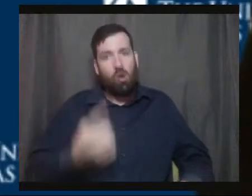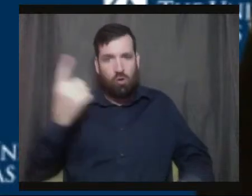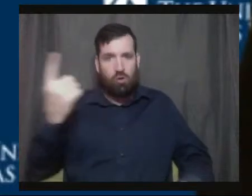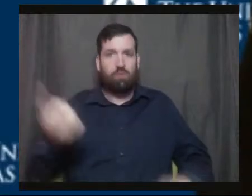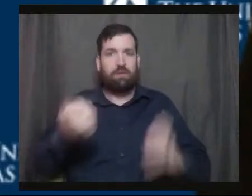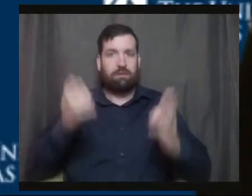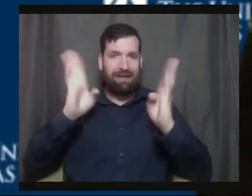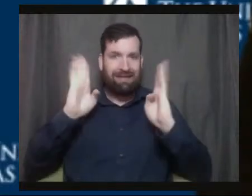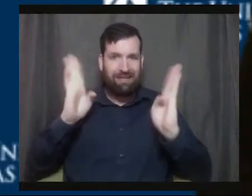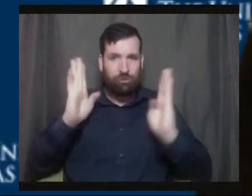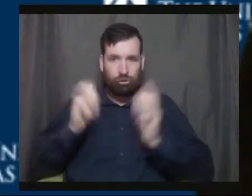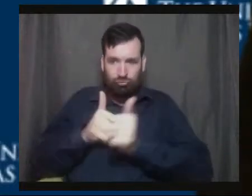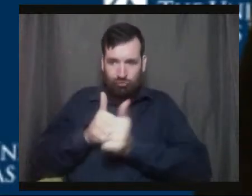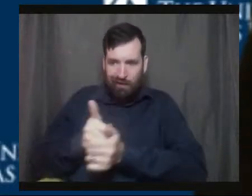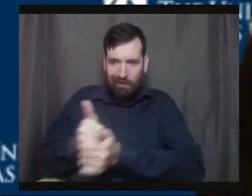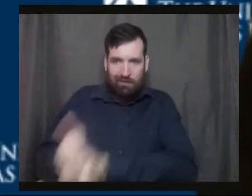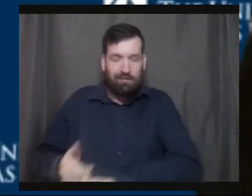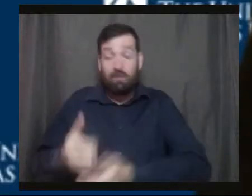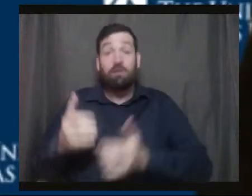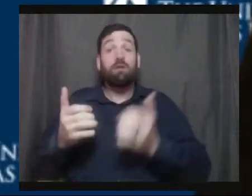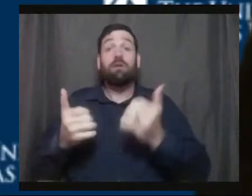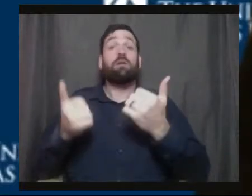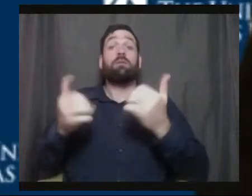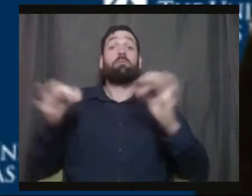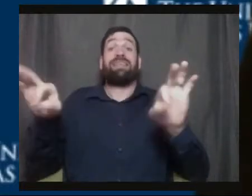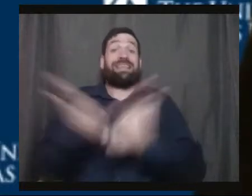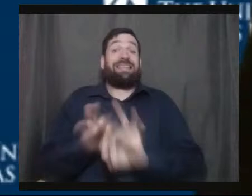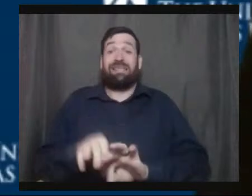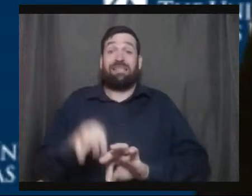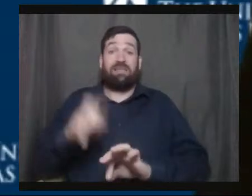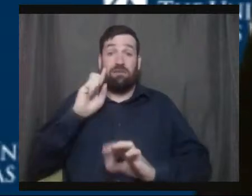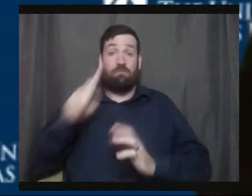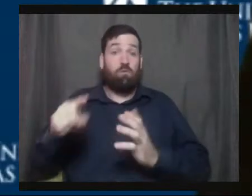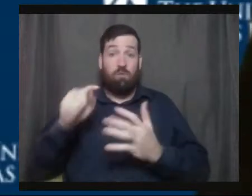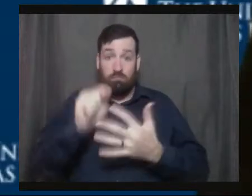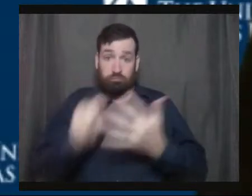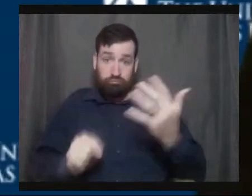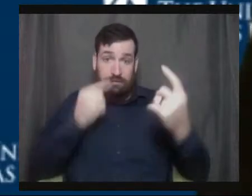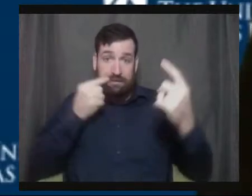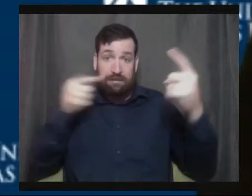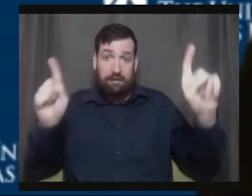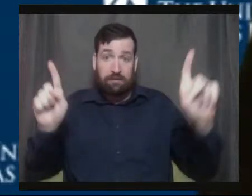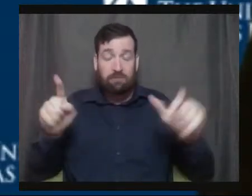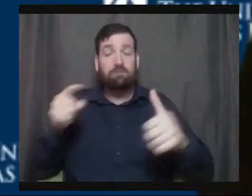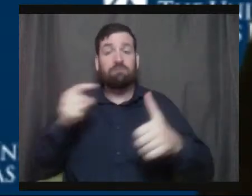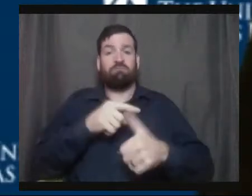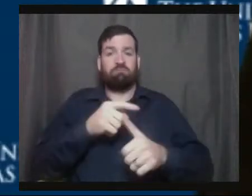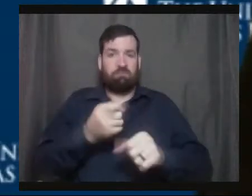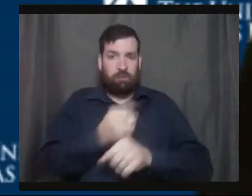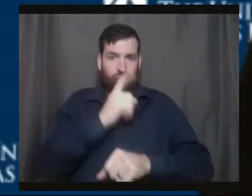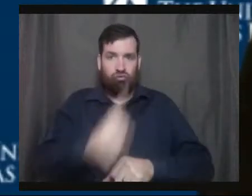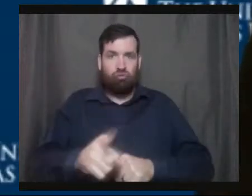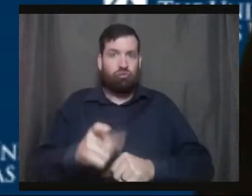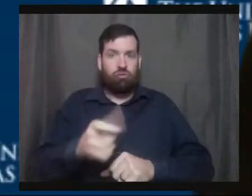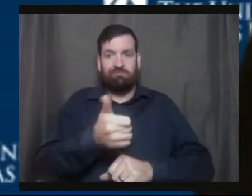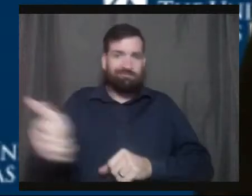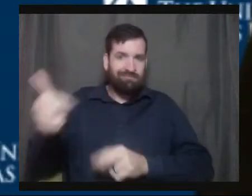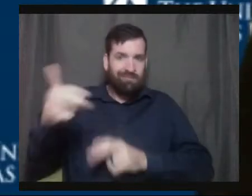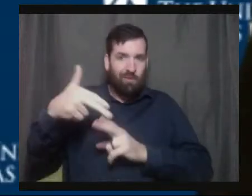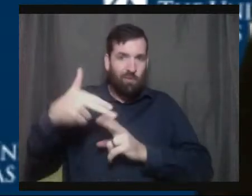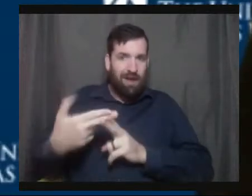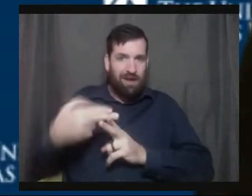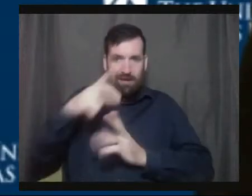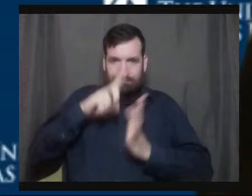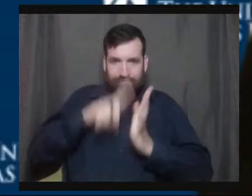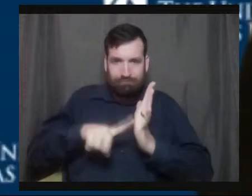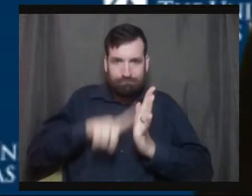keep track. And so keys for long-term success, making sure that patients continue to weigh themselves. And